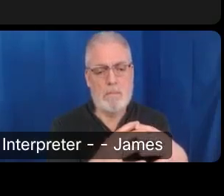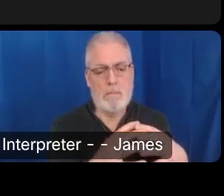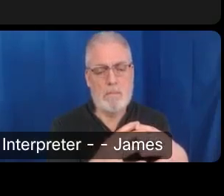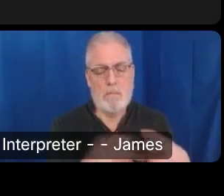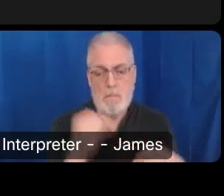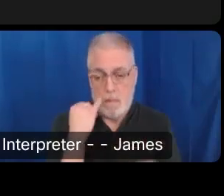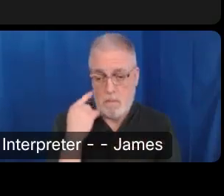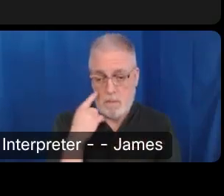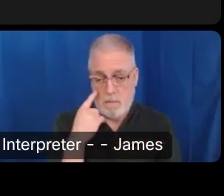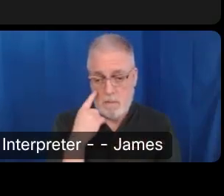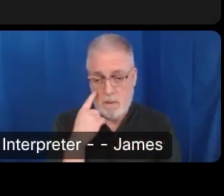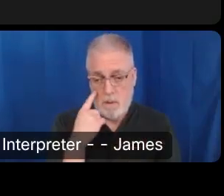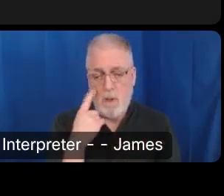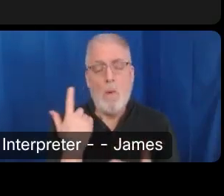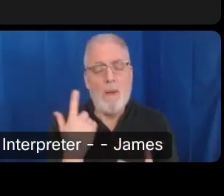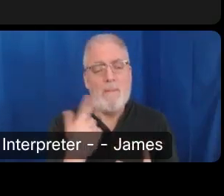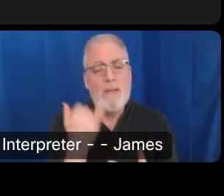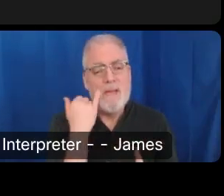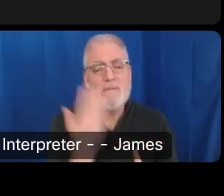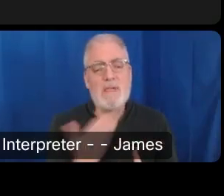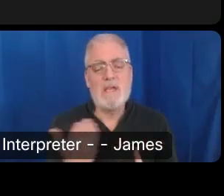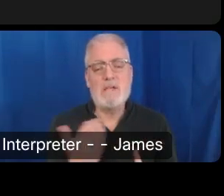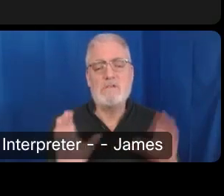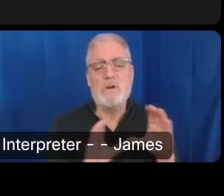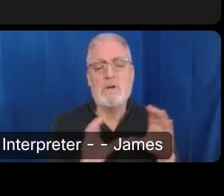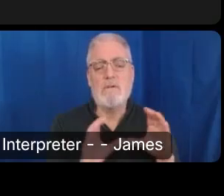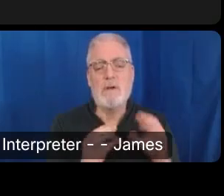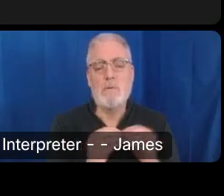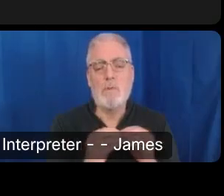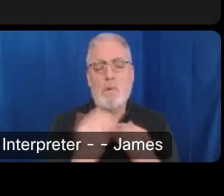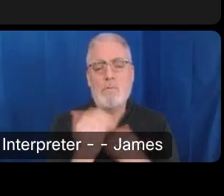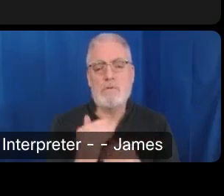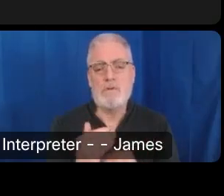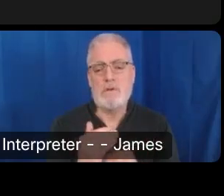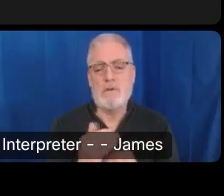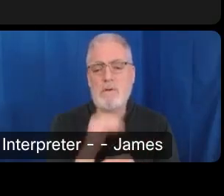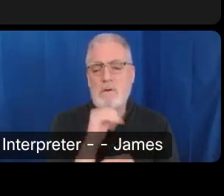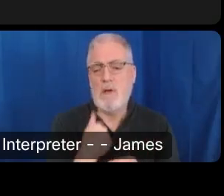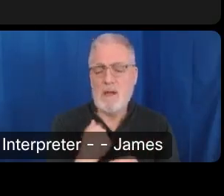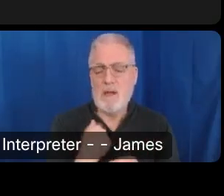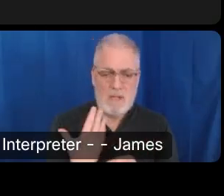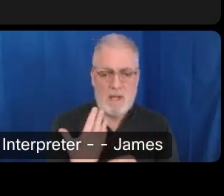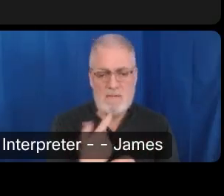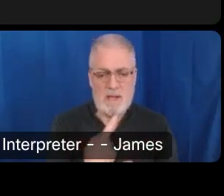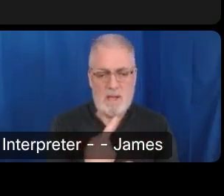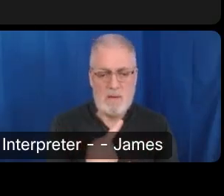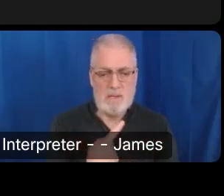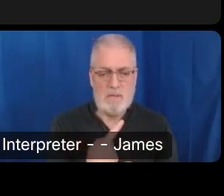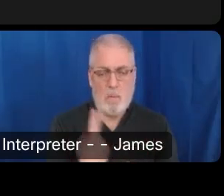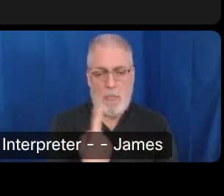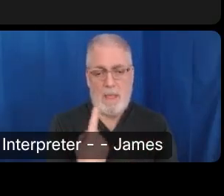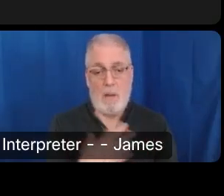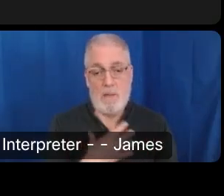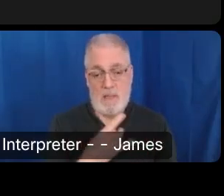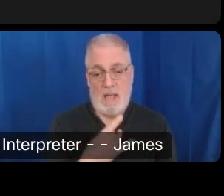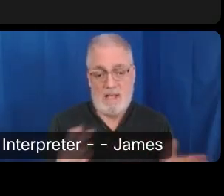in certified are much more restrictive. You don't have as much say, although one of the things I like to push is having more say in certified housing Yep.